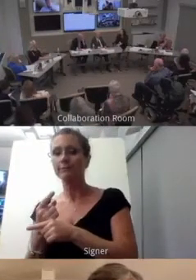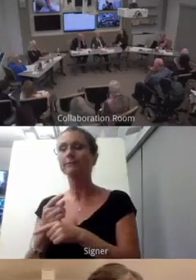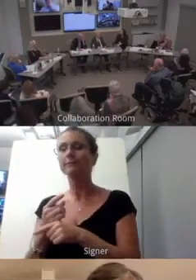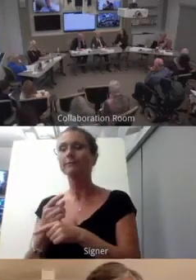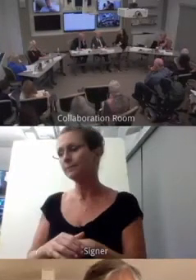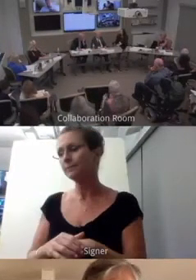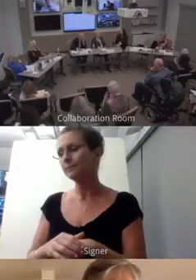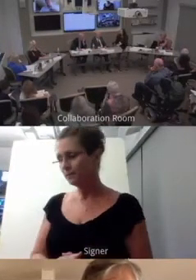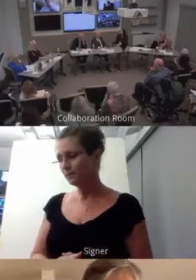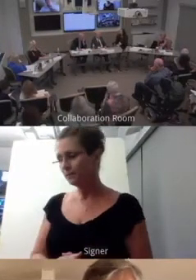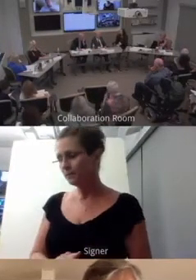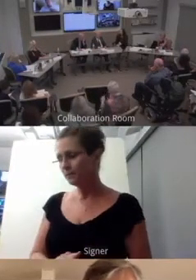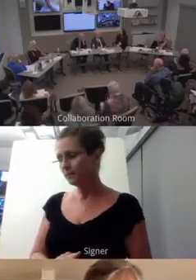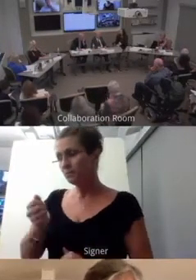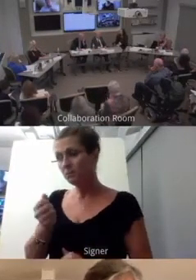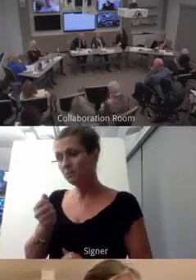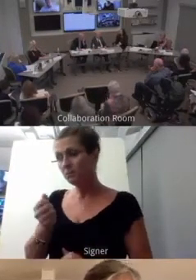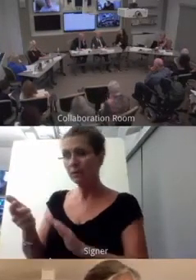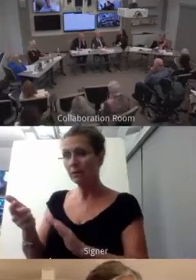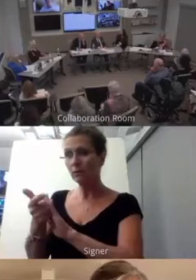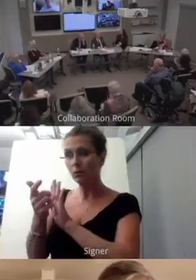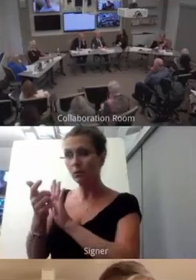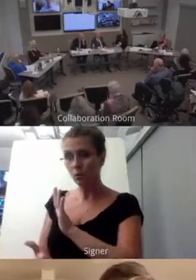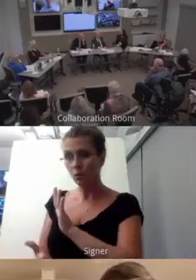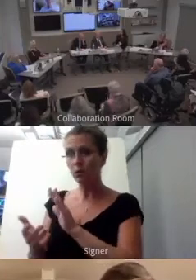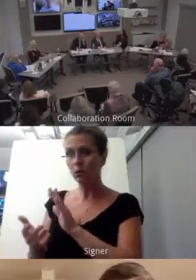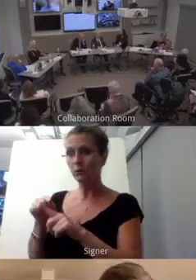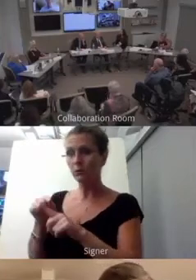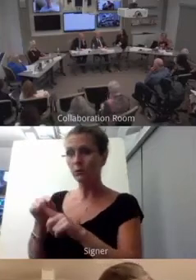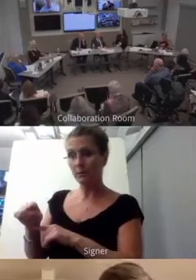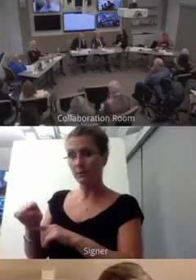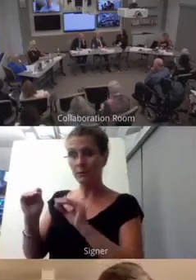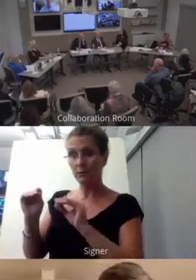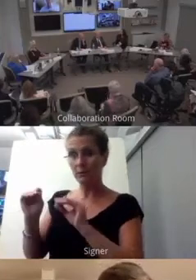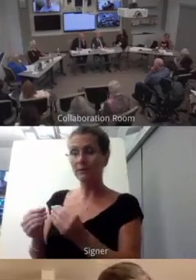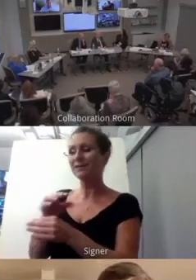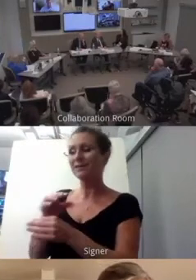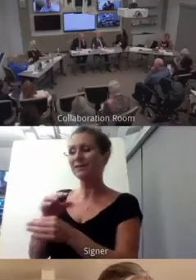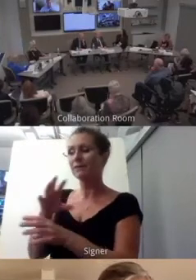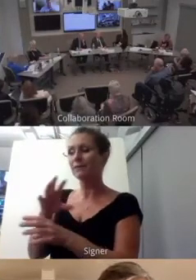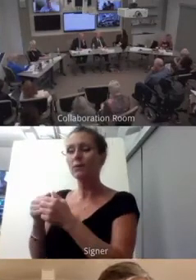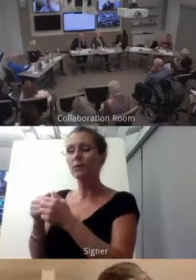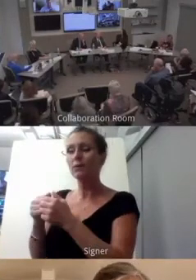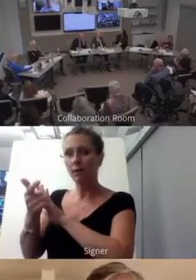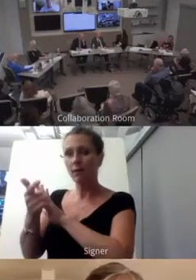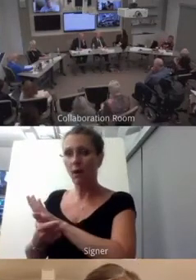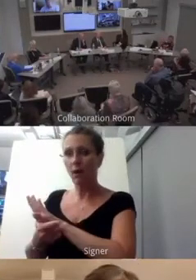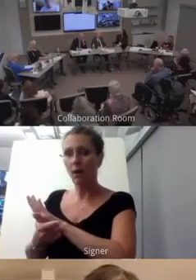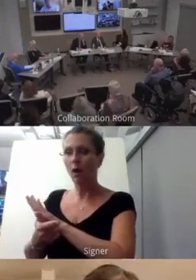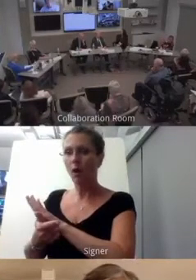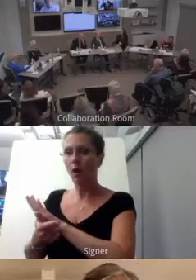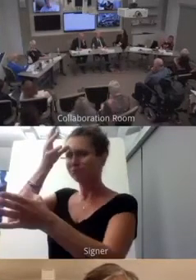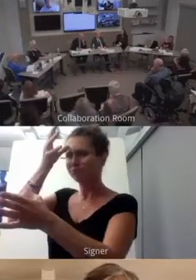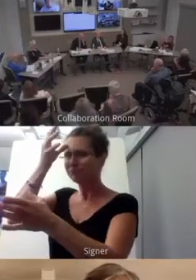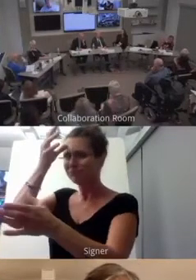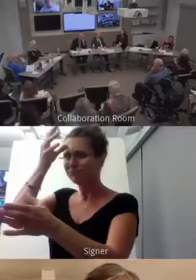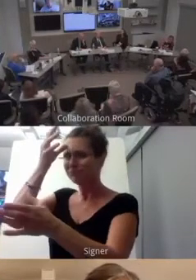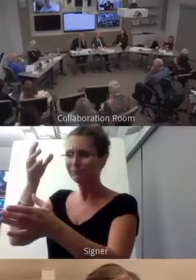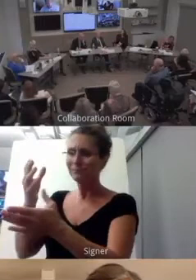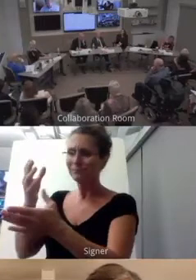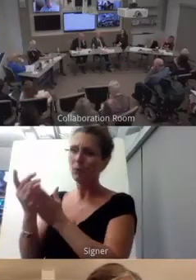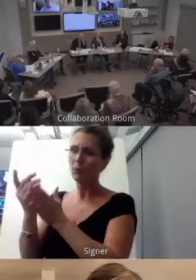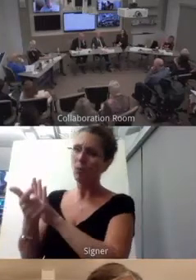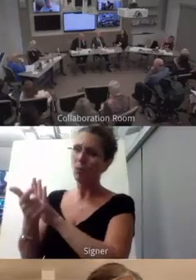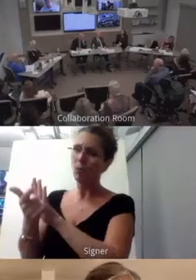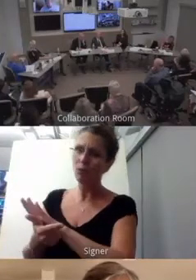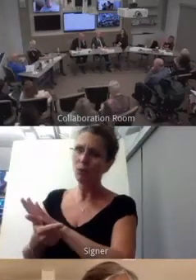were involved in the development of the law, so they were pretty knowledgeable about the law, and were involved with the Access Board in